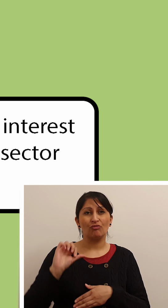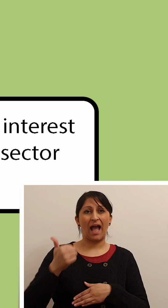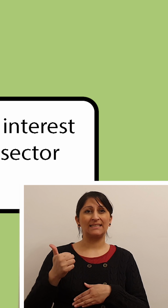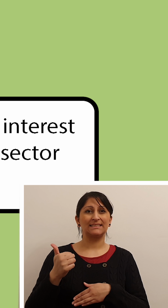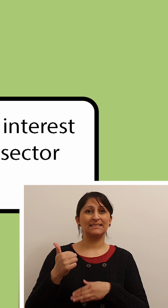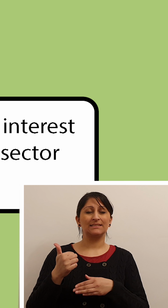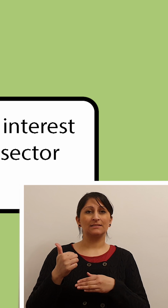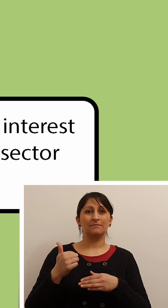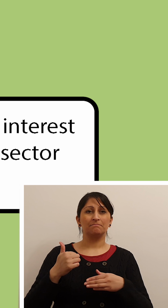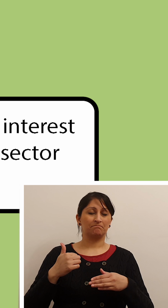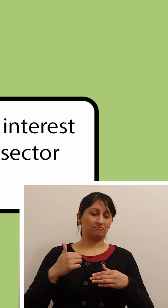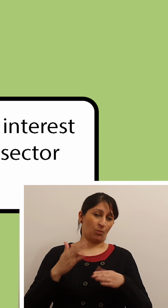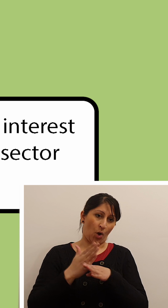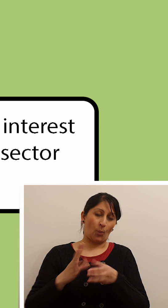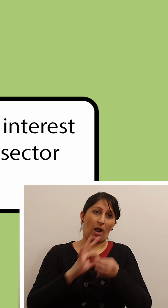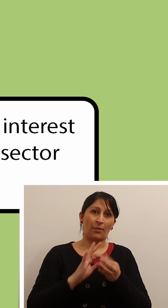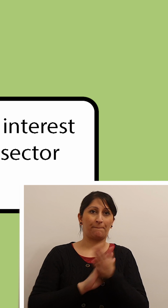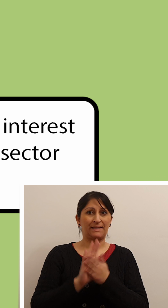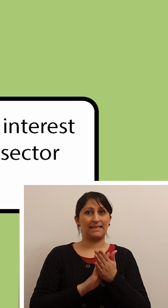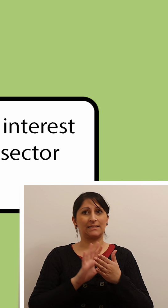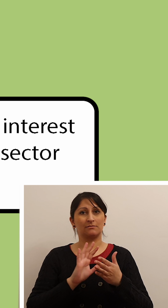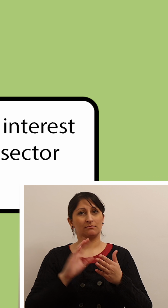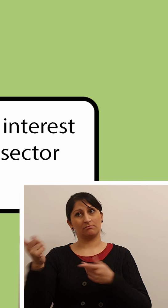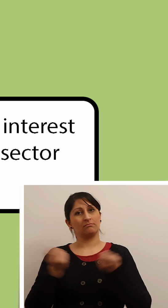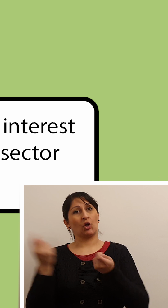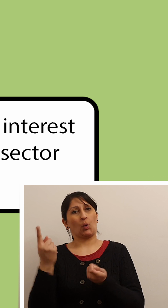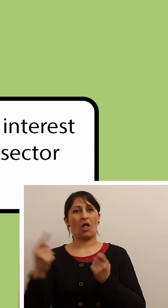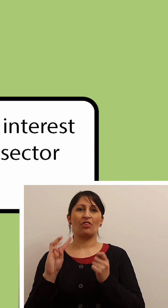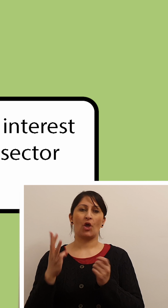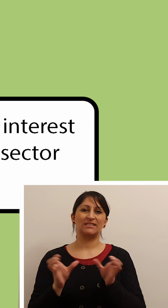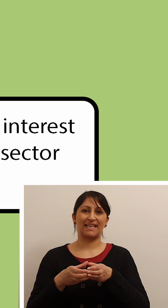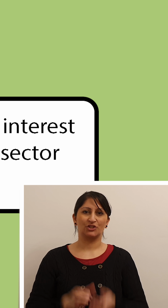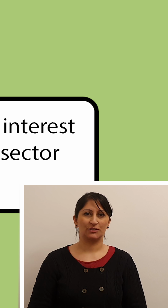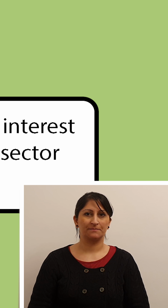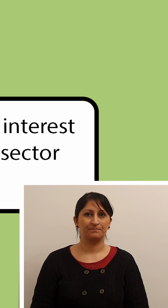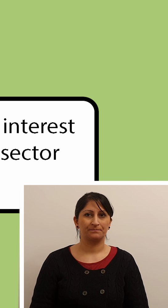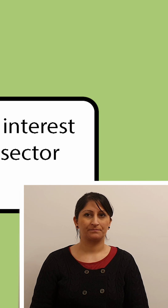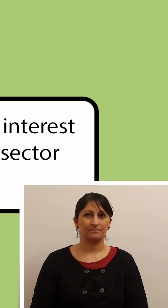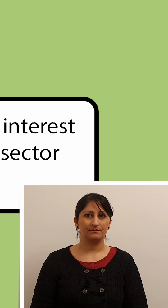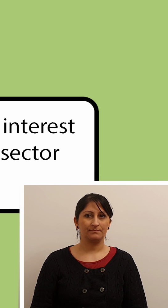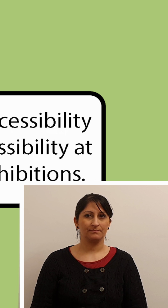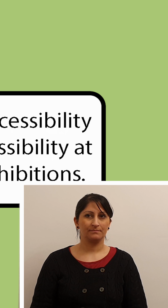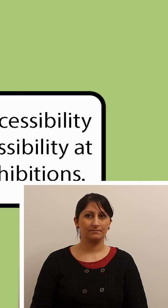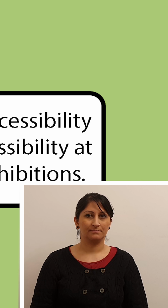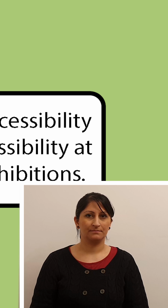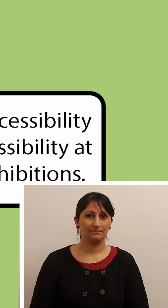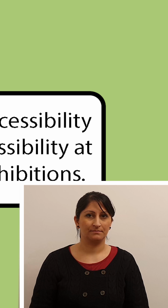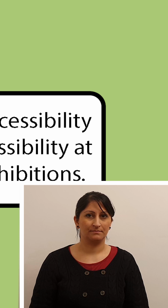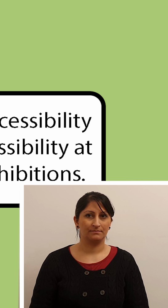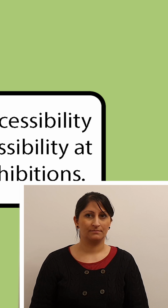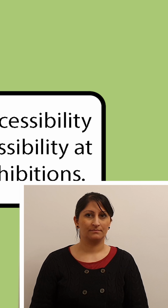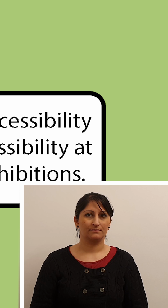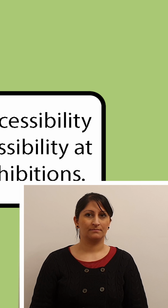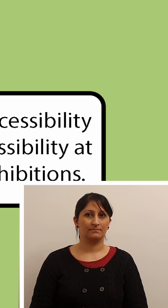Forum Central has had membership interest in small and voluntary-led third sector organisations. Leeds City